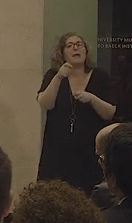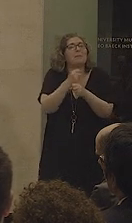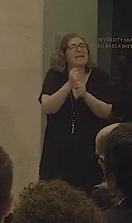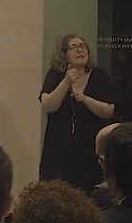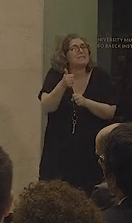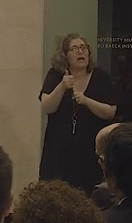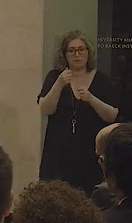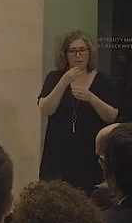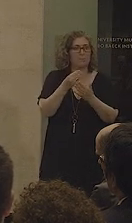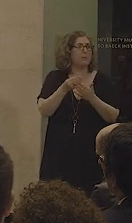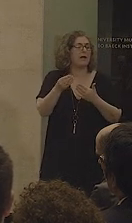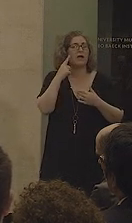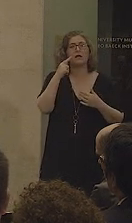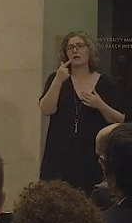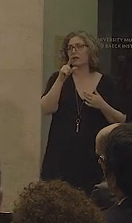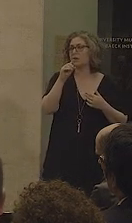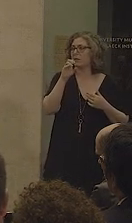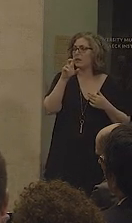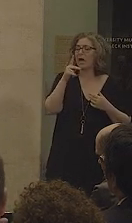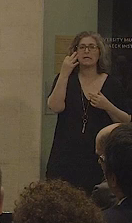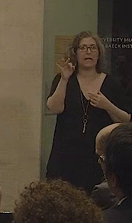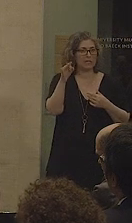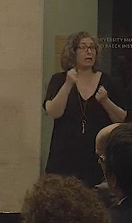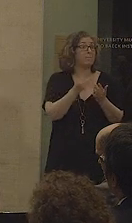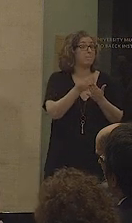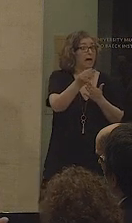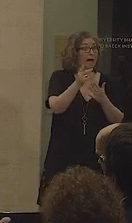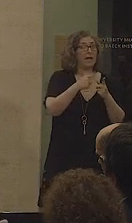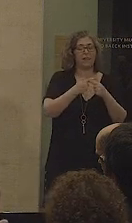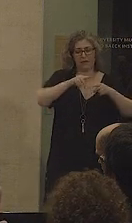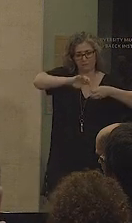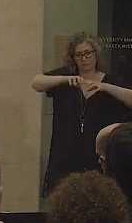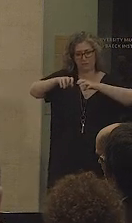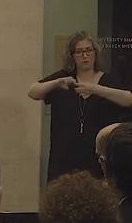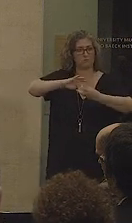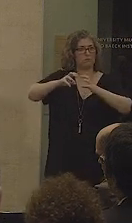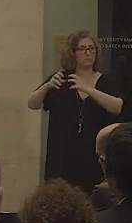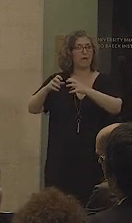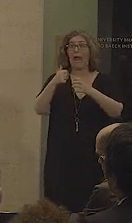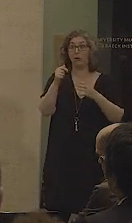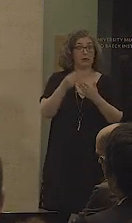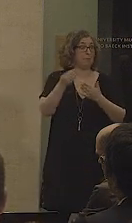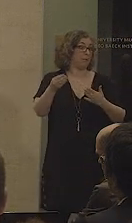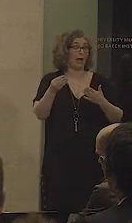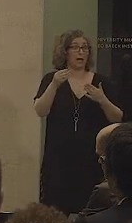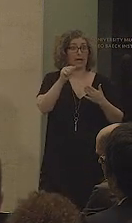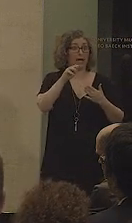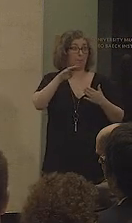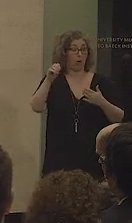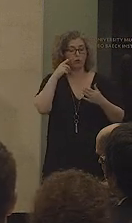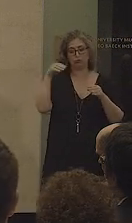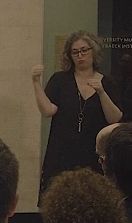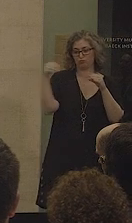that people are buying. They're basically a Glock 19 that people are able to buy. And then, as Fred mentioned, and because anybody can get ammunition, all you have to do is load it,